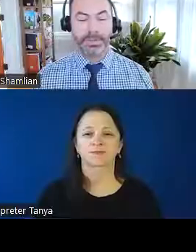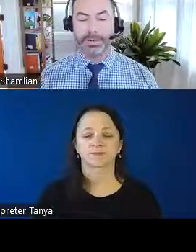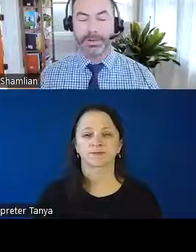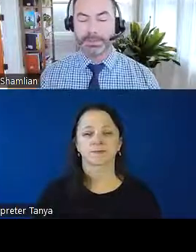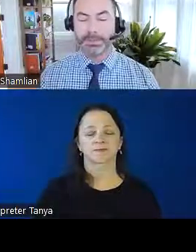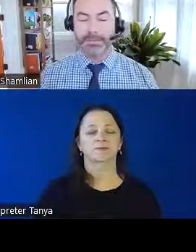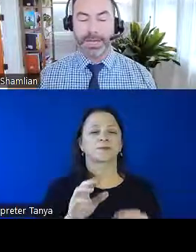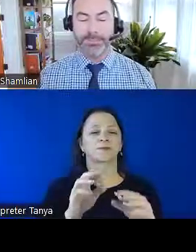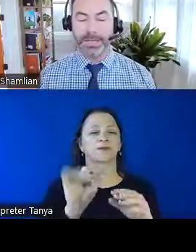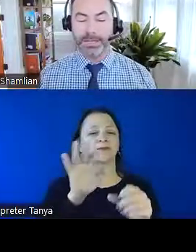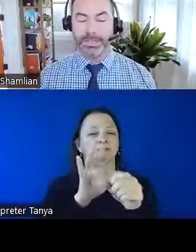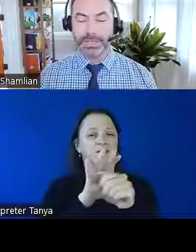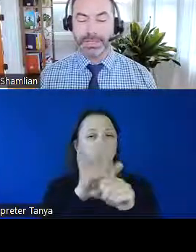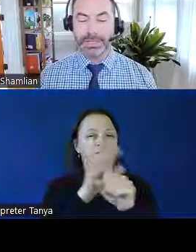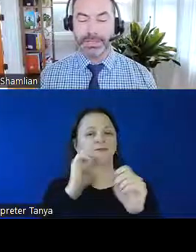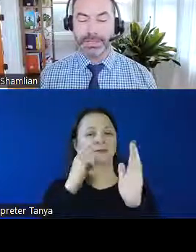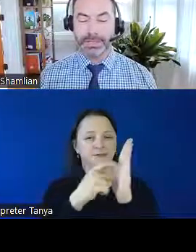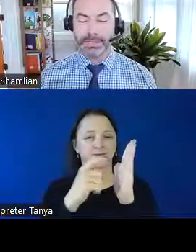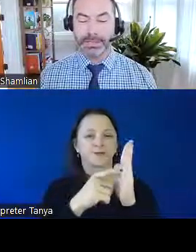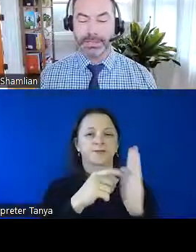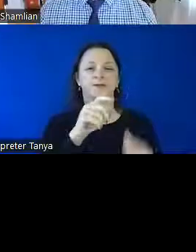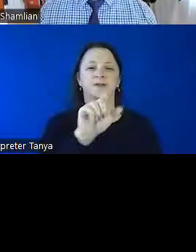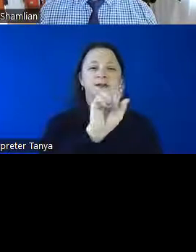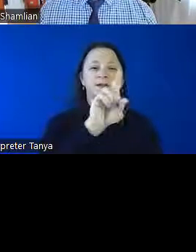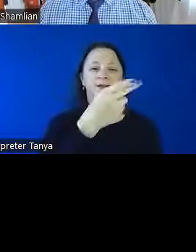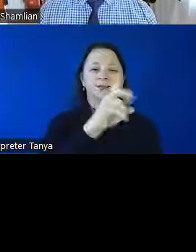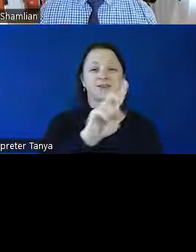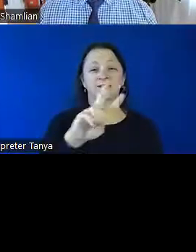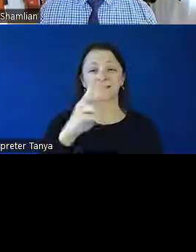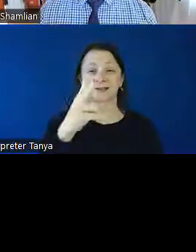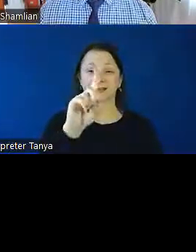when there are enough symptoms for perhaps ADHD as second diagnoses,